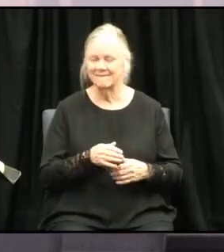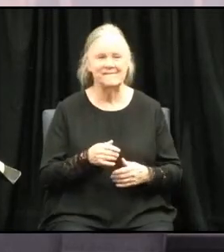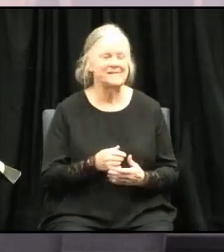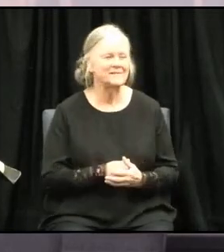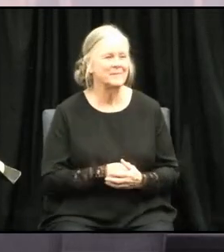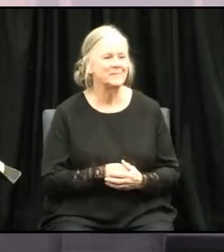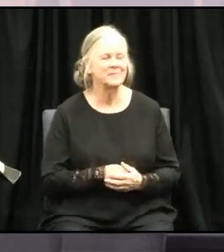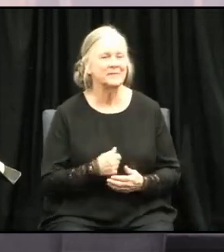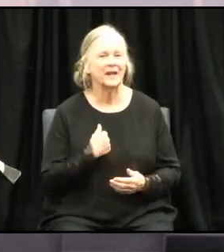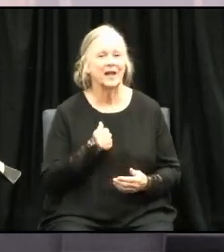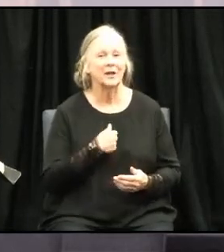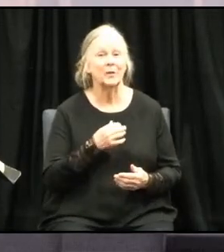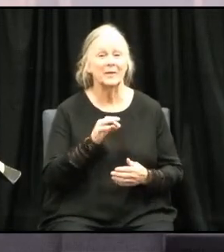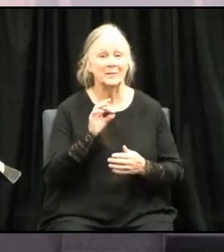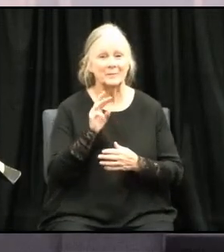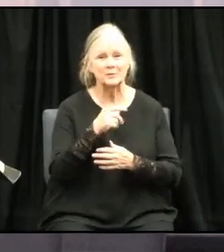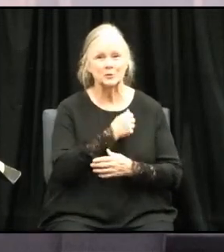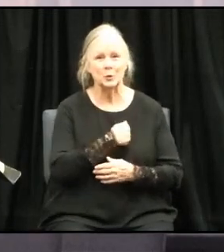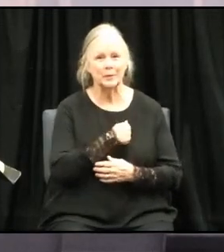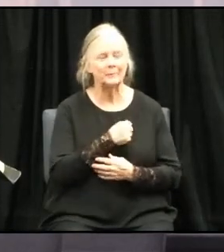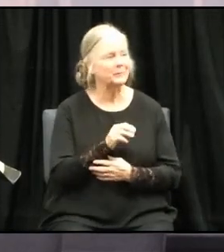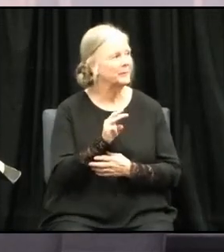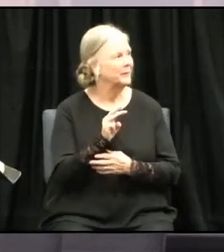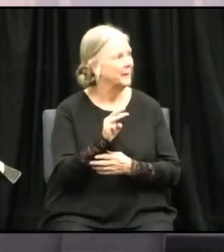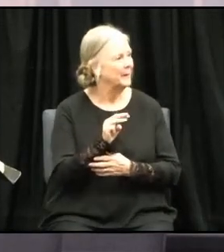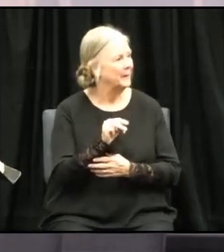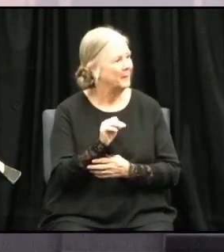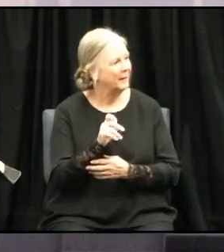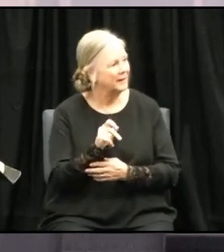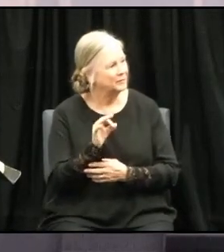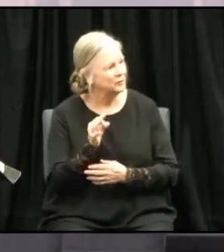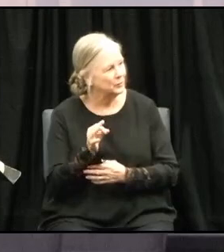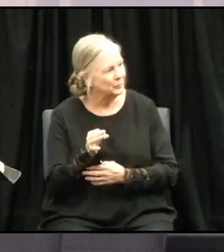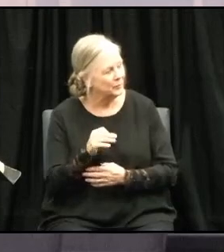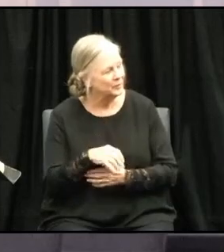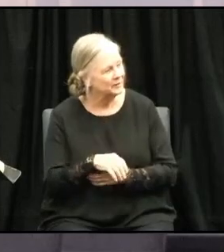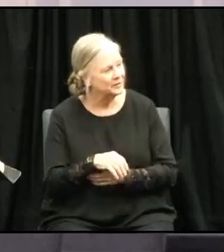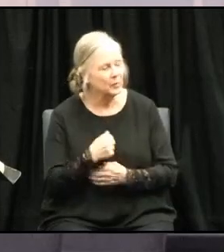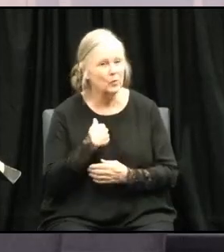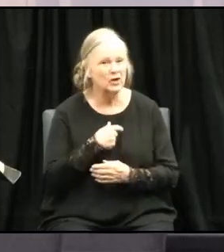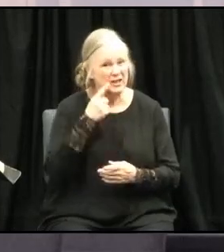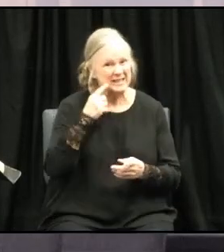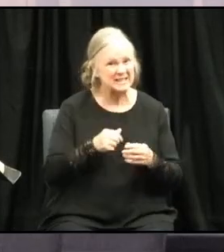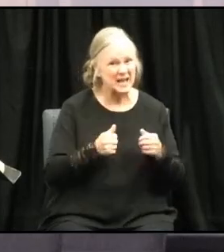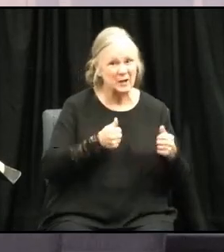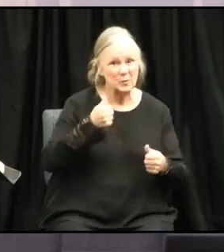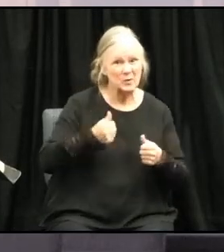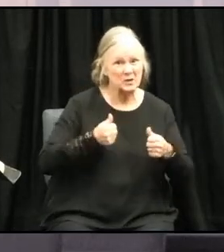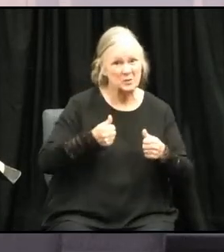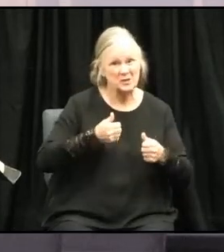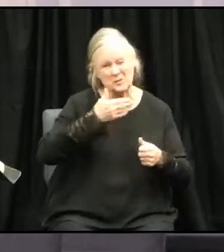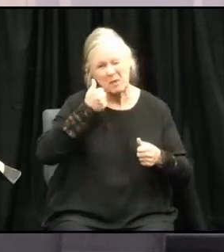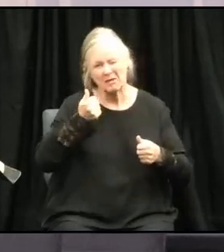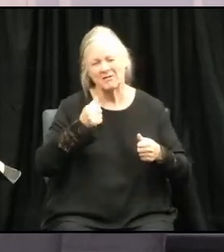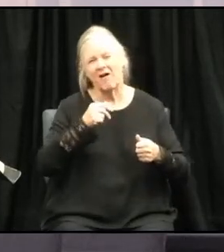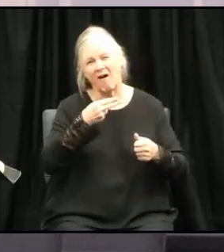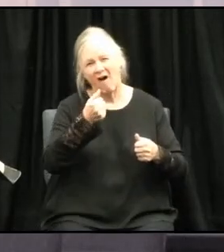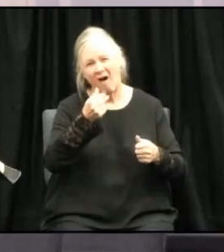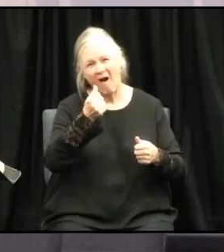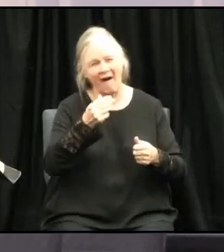we'll have scorecards to see which one we like. But no, we're not going to do that. But I just wanted to let you know a little bit about them.